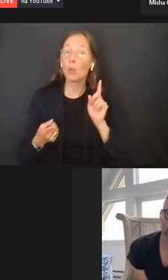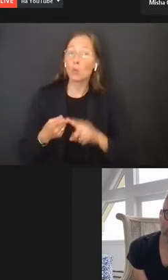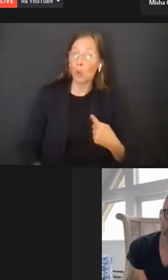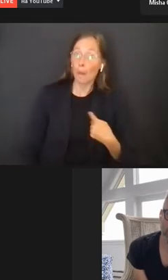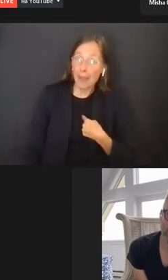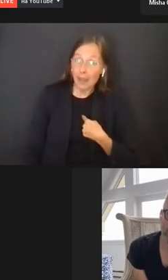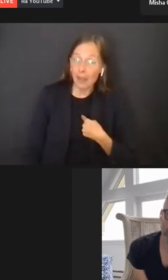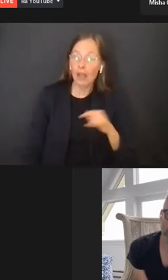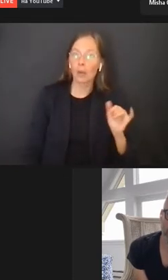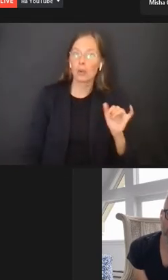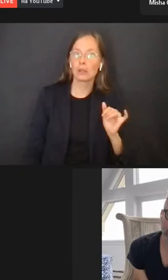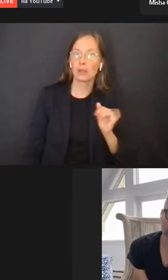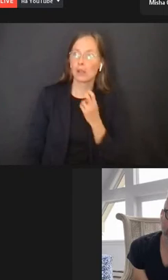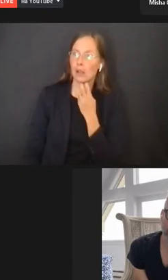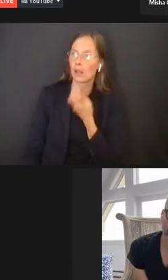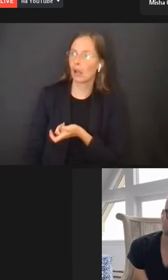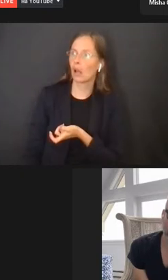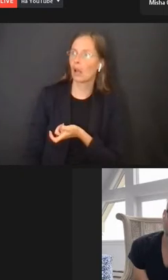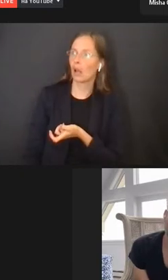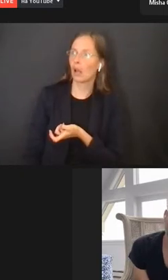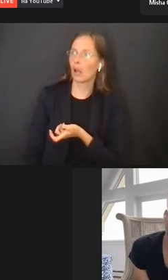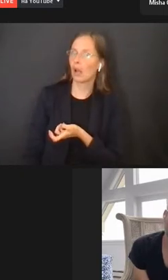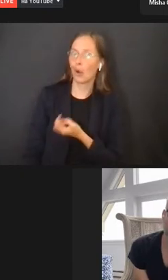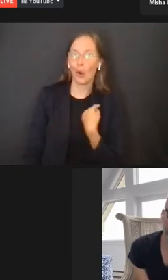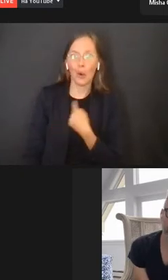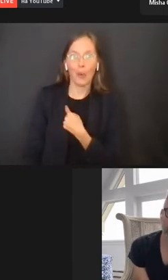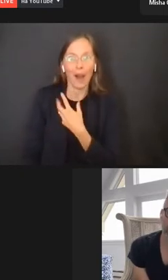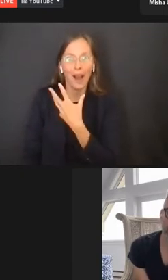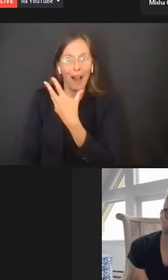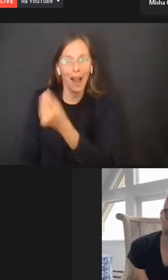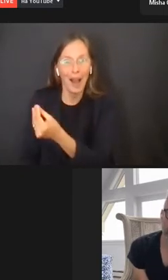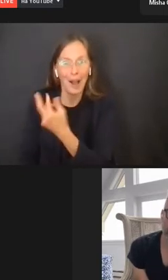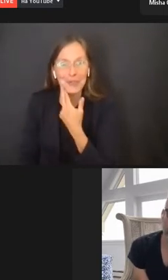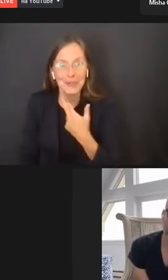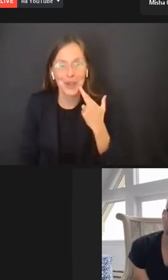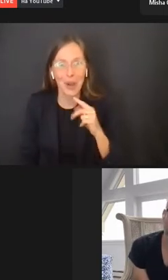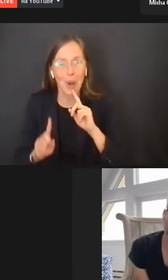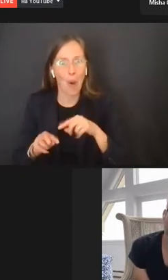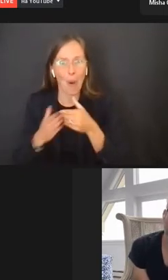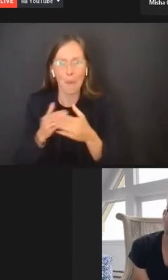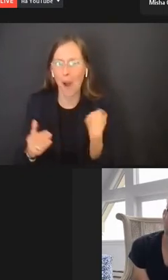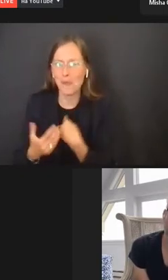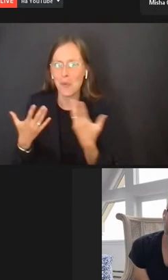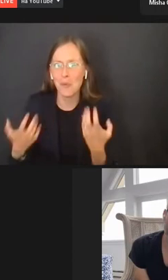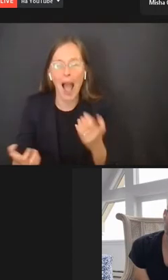it was like, can you believe that we're just going out and ordering whatever we want at this restaurant? Like, it seemed